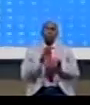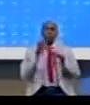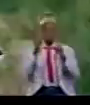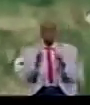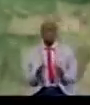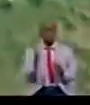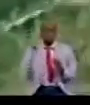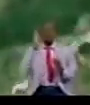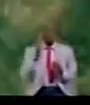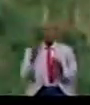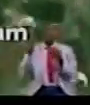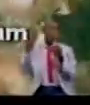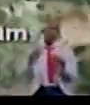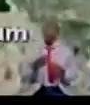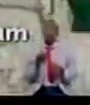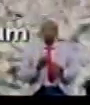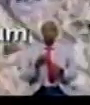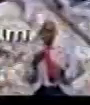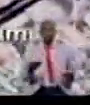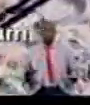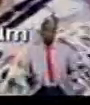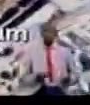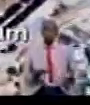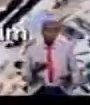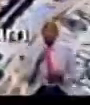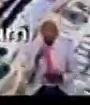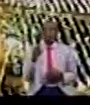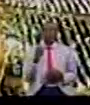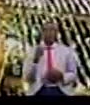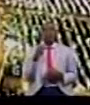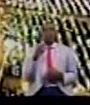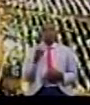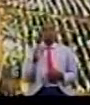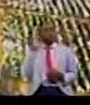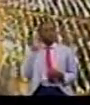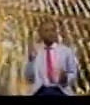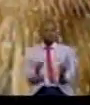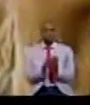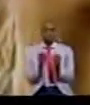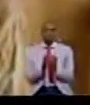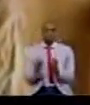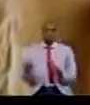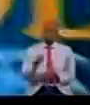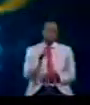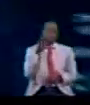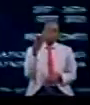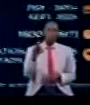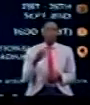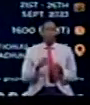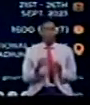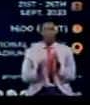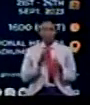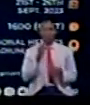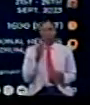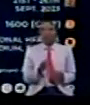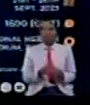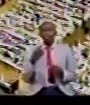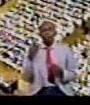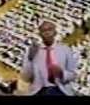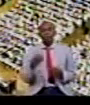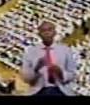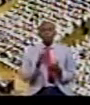died. Some of them are nowhere to be found. People don't even know the whereabouts of some of them. Some of them might even be in the